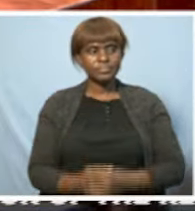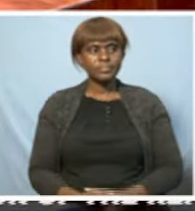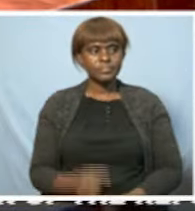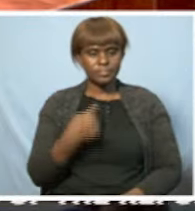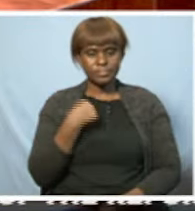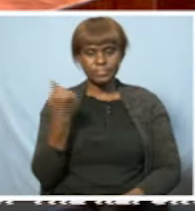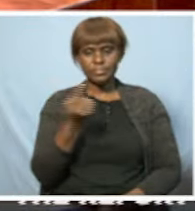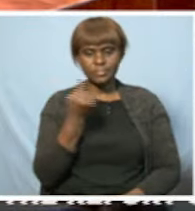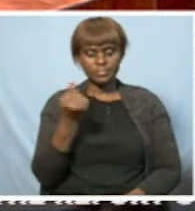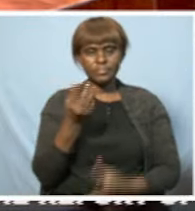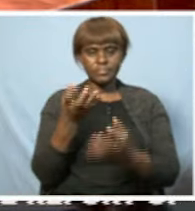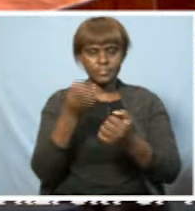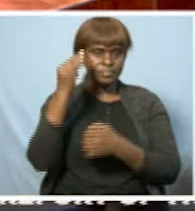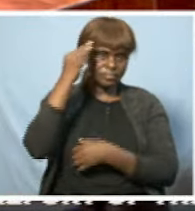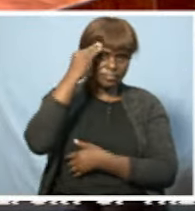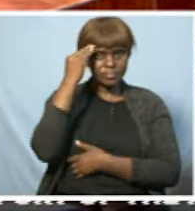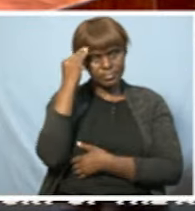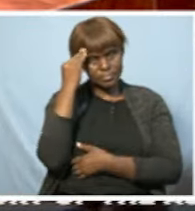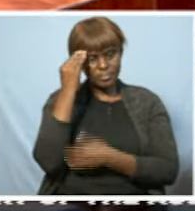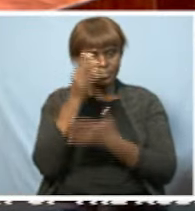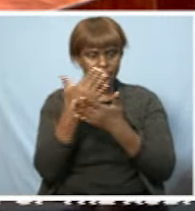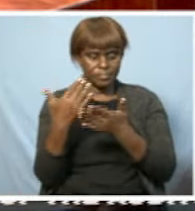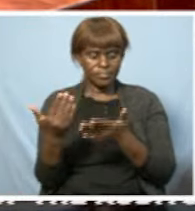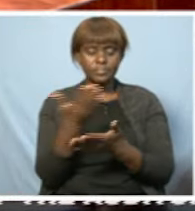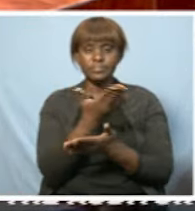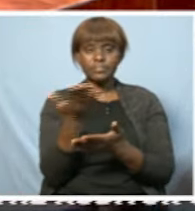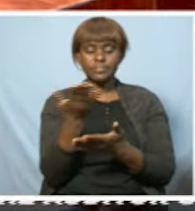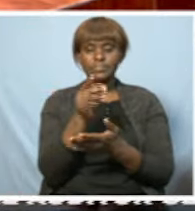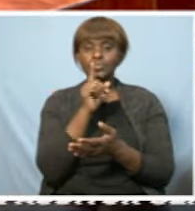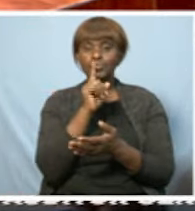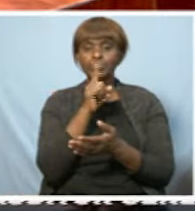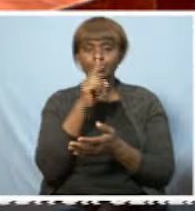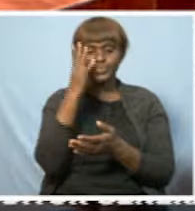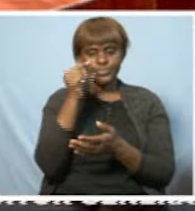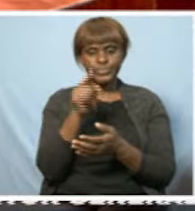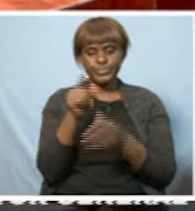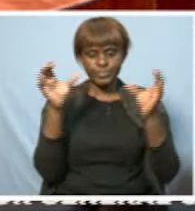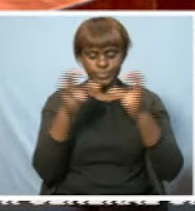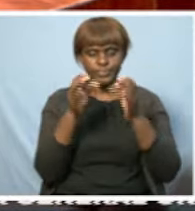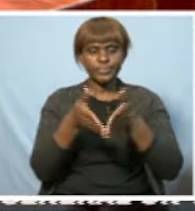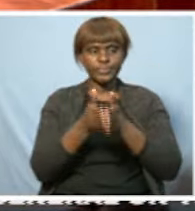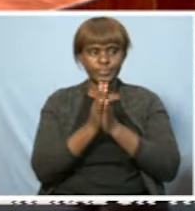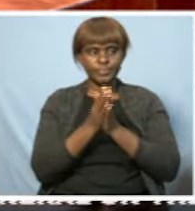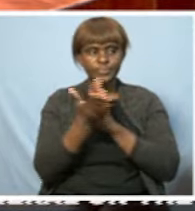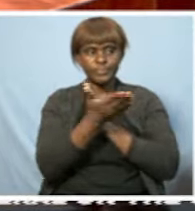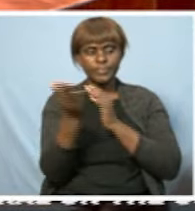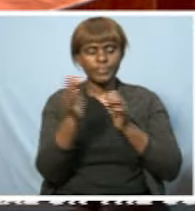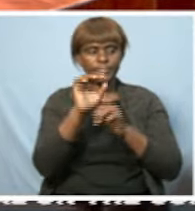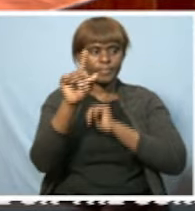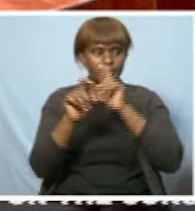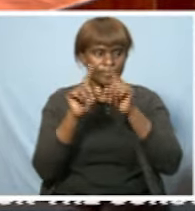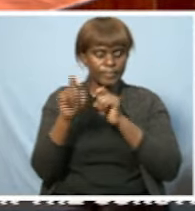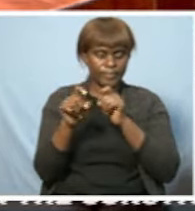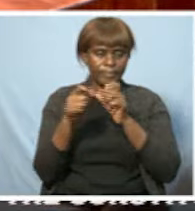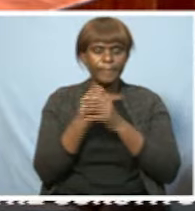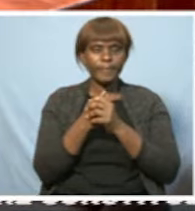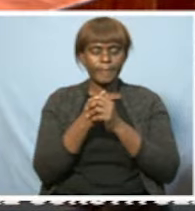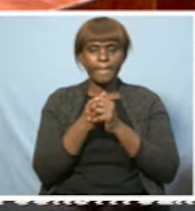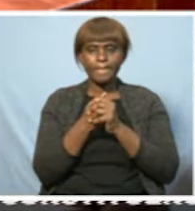to ascertain something. That's why the committee is asking you these questions.